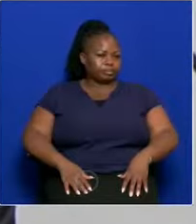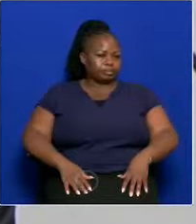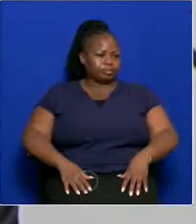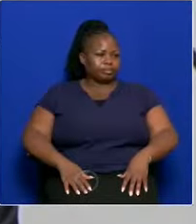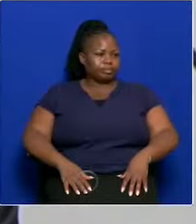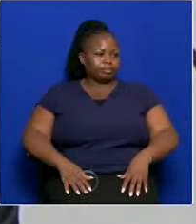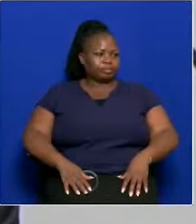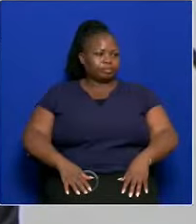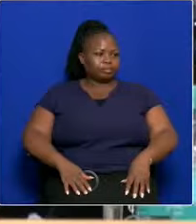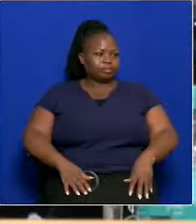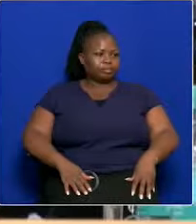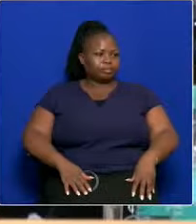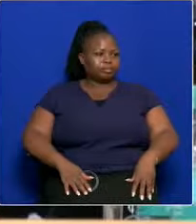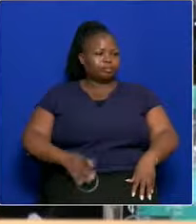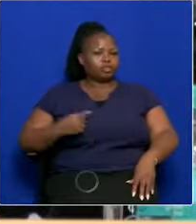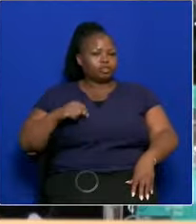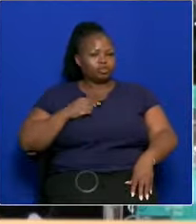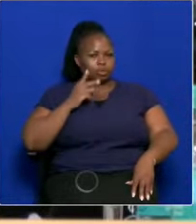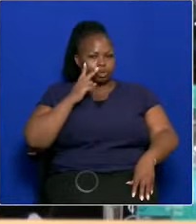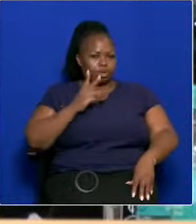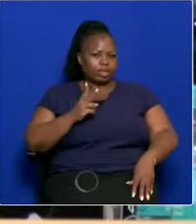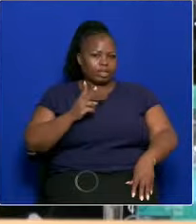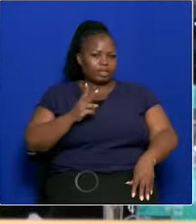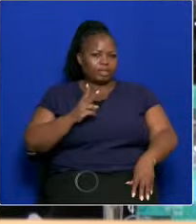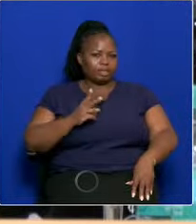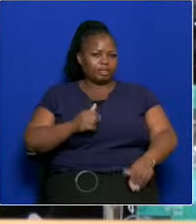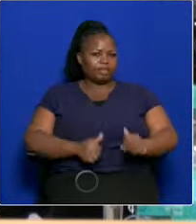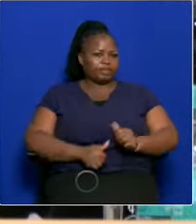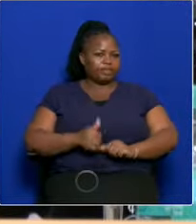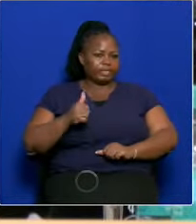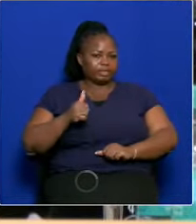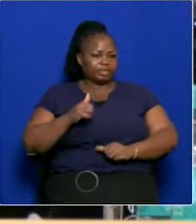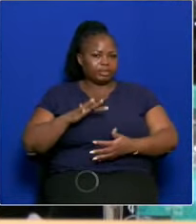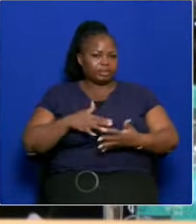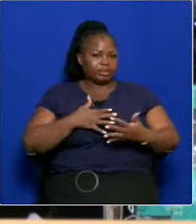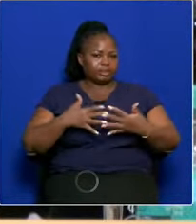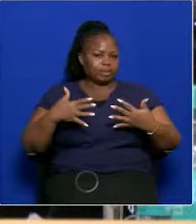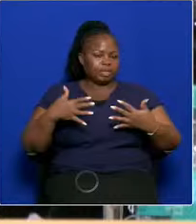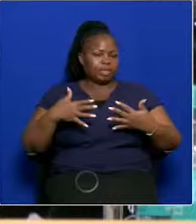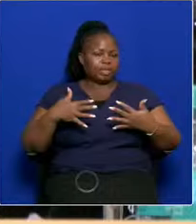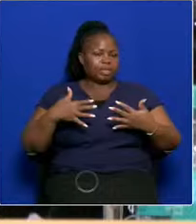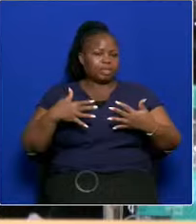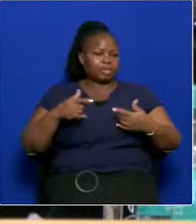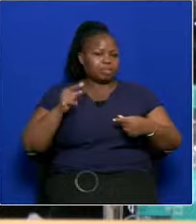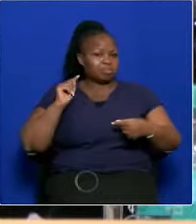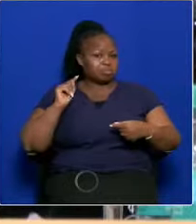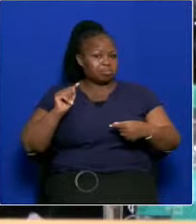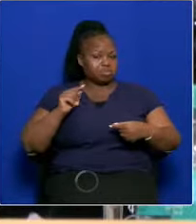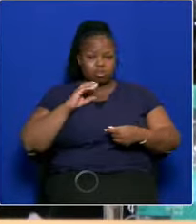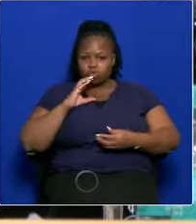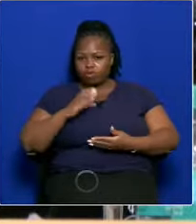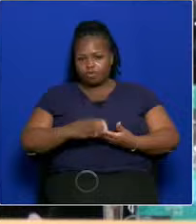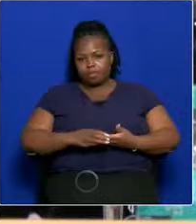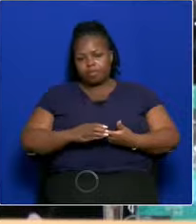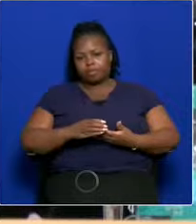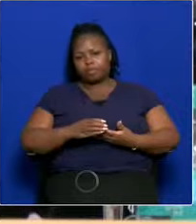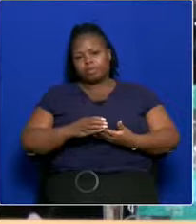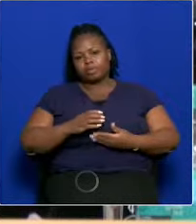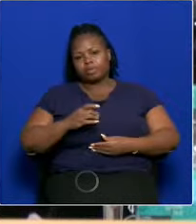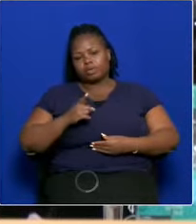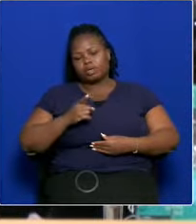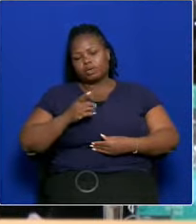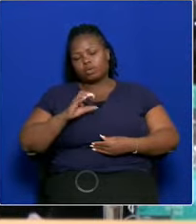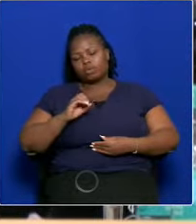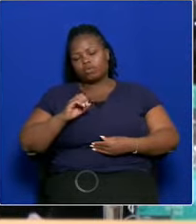if we look at that first little table, would you confirm that the number, that